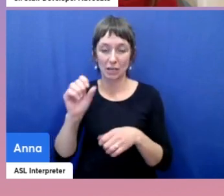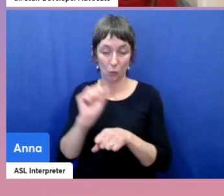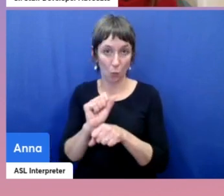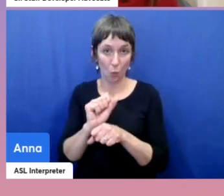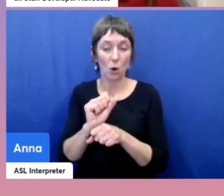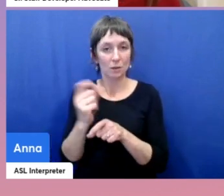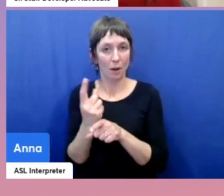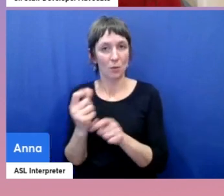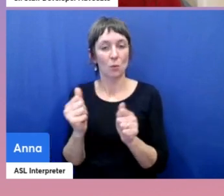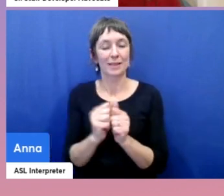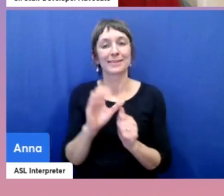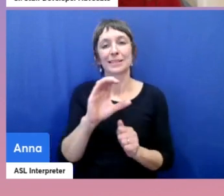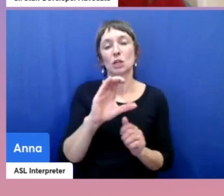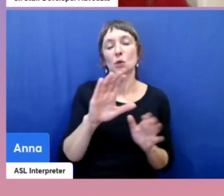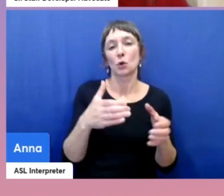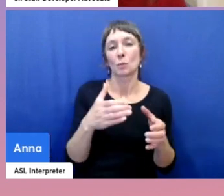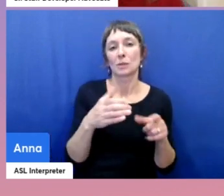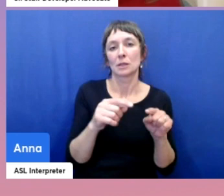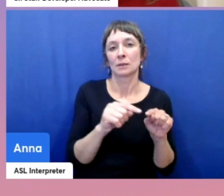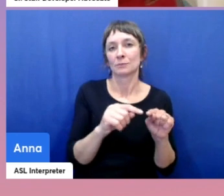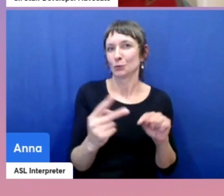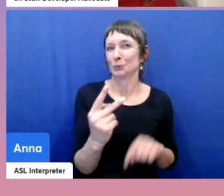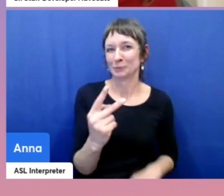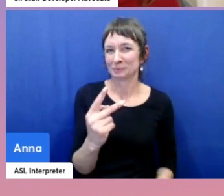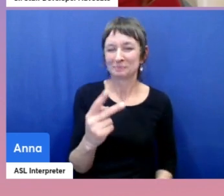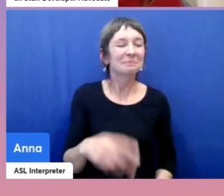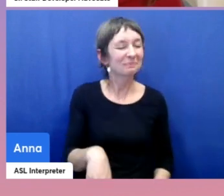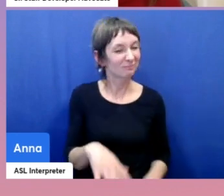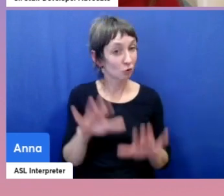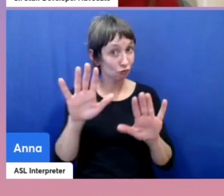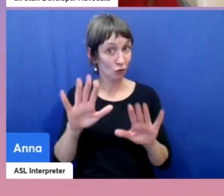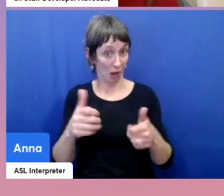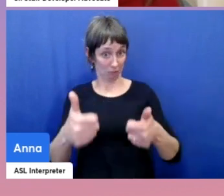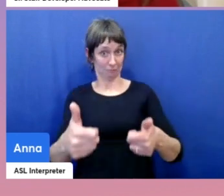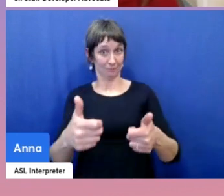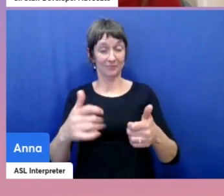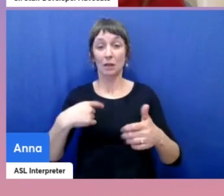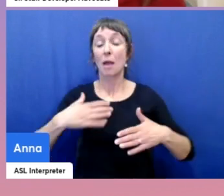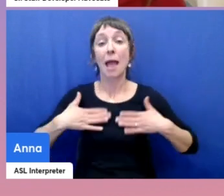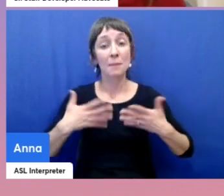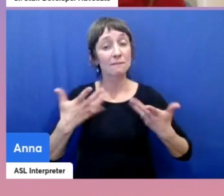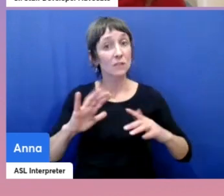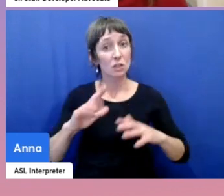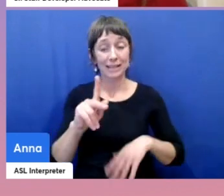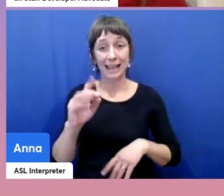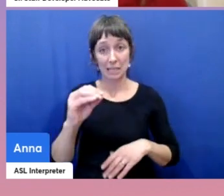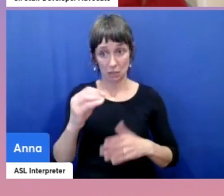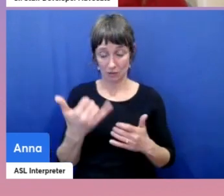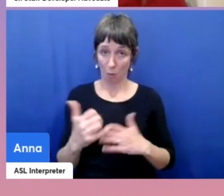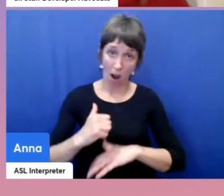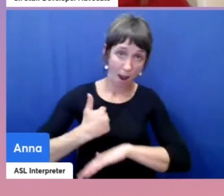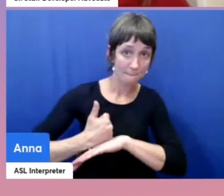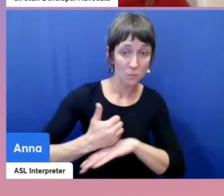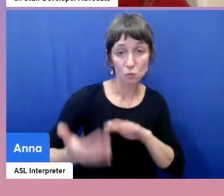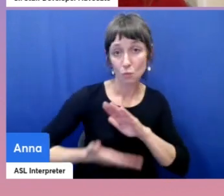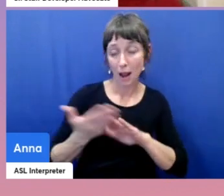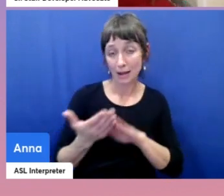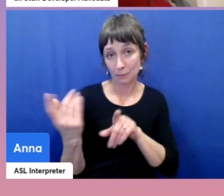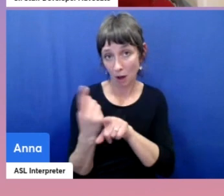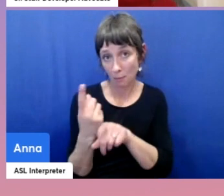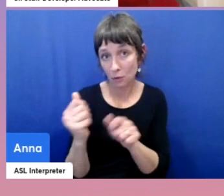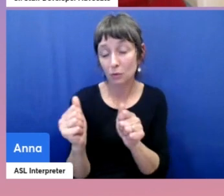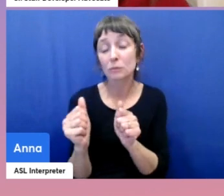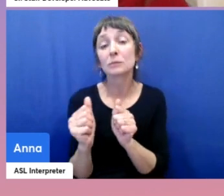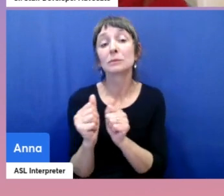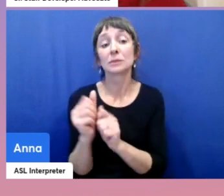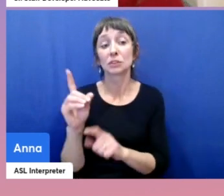version 2. Great. So once I was happy that K0's was up and running properly locally via Docker, which of course I